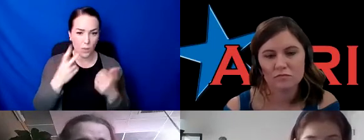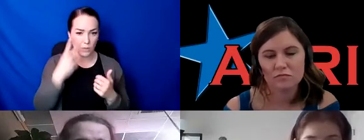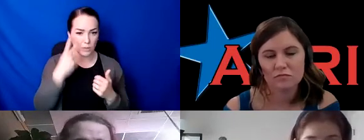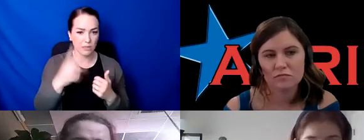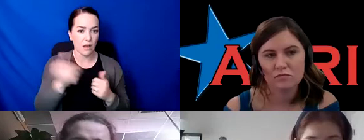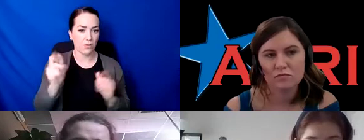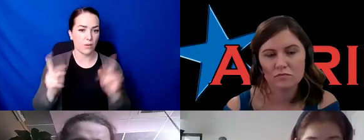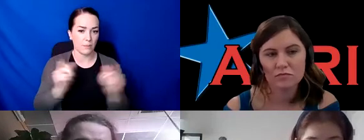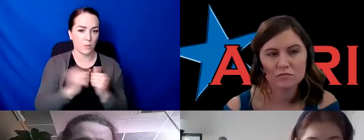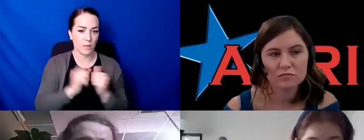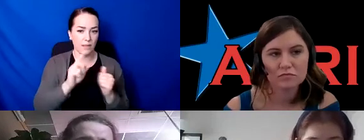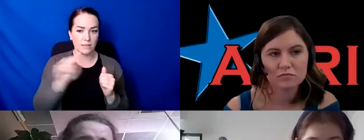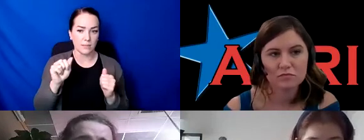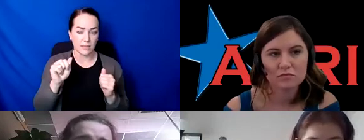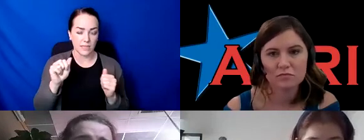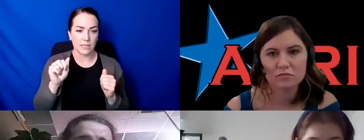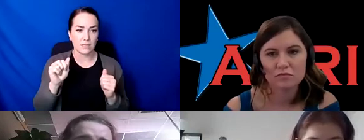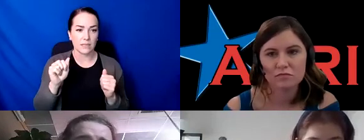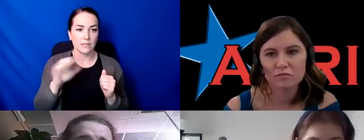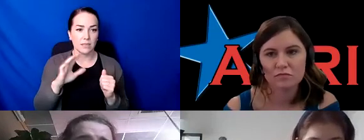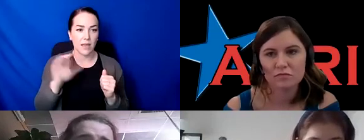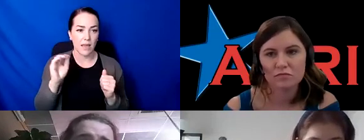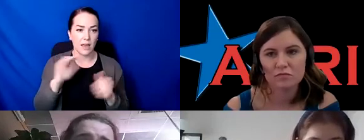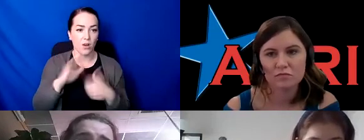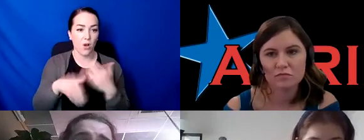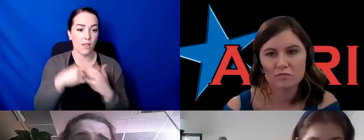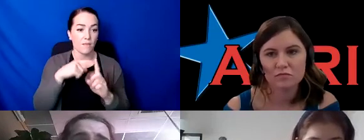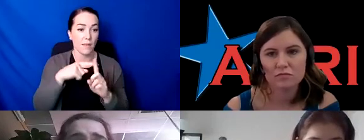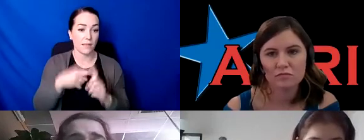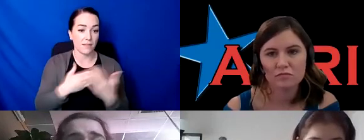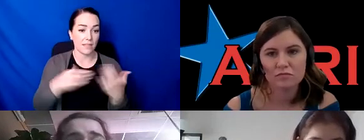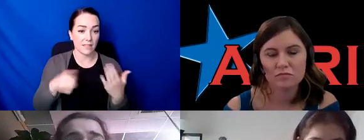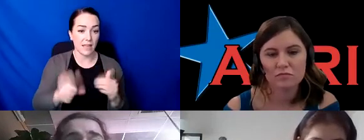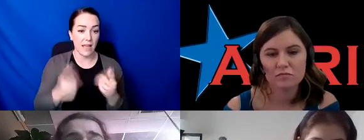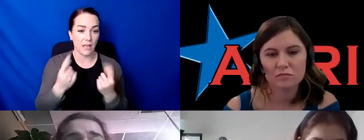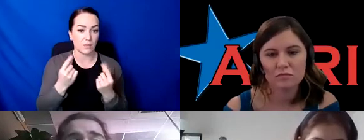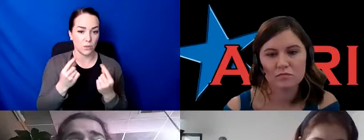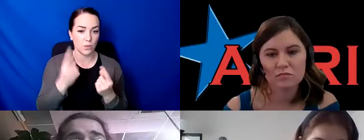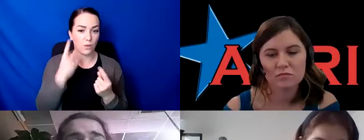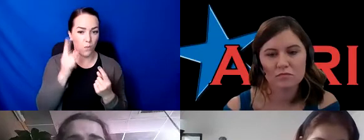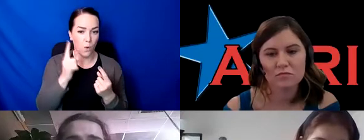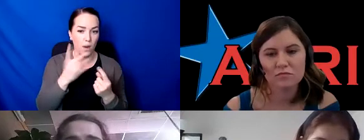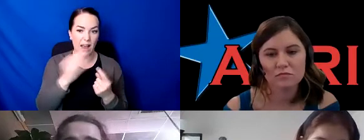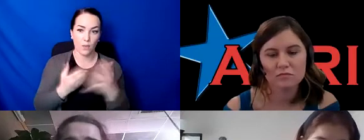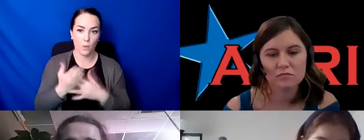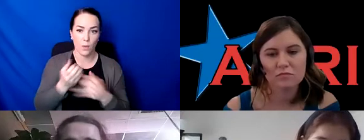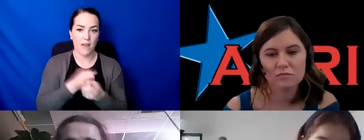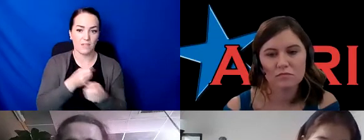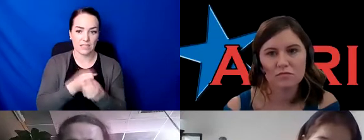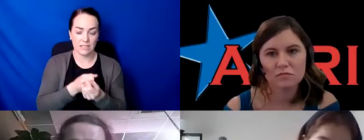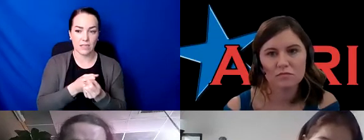with disabilities and, just all the positive things that they can do through advocacy. So that's been